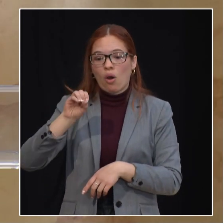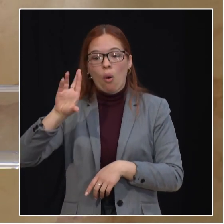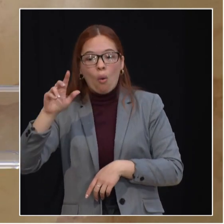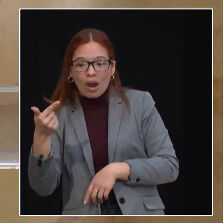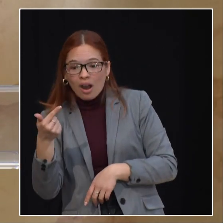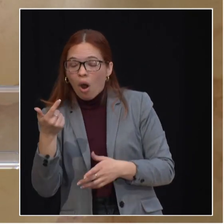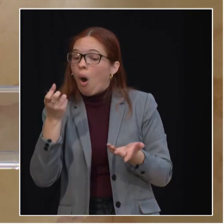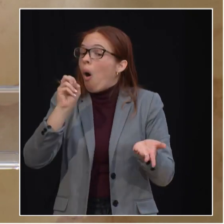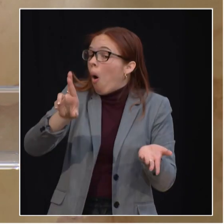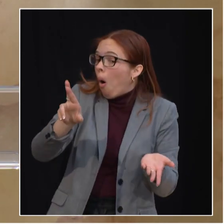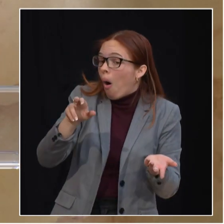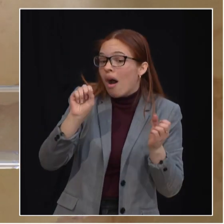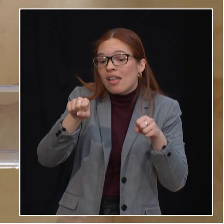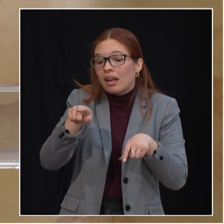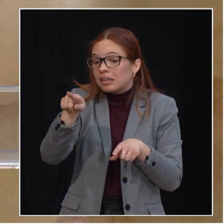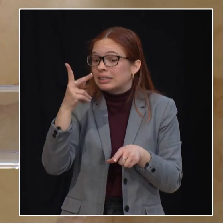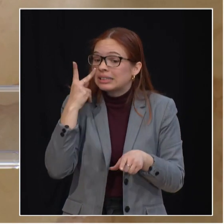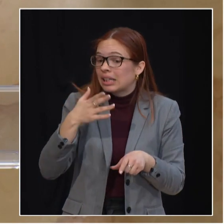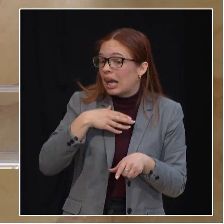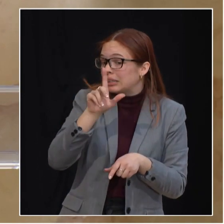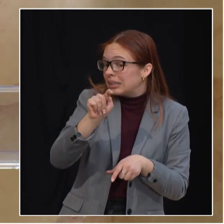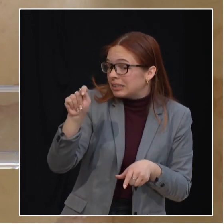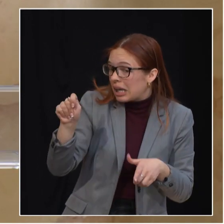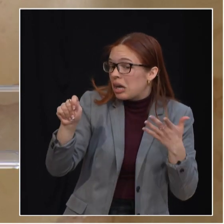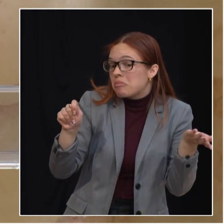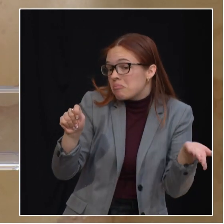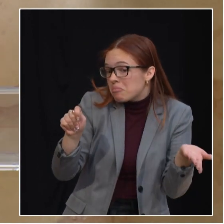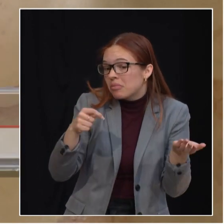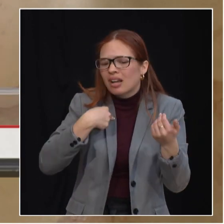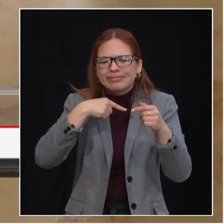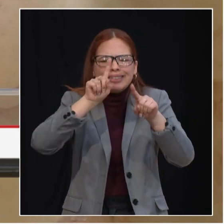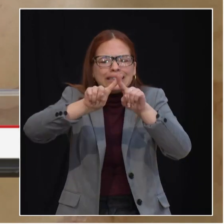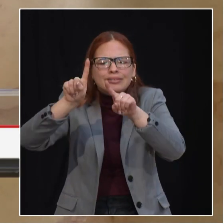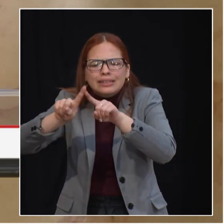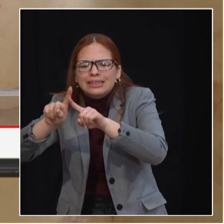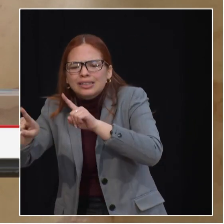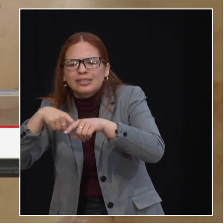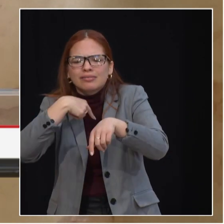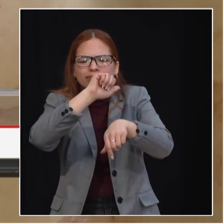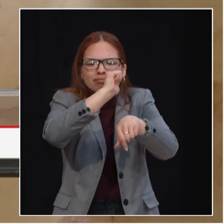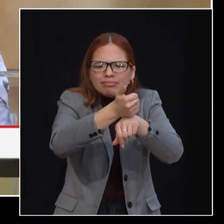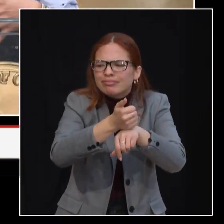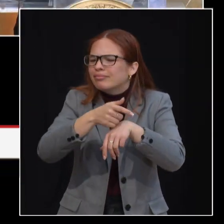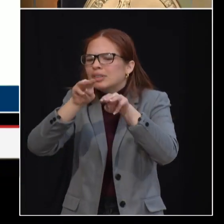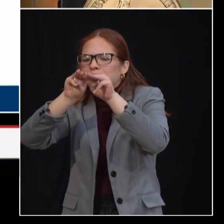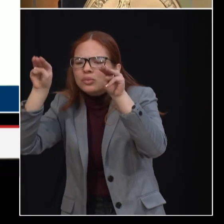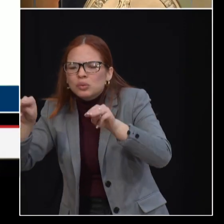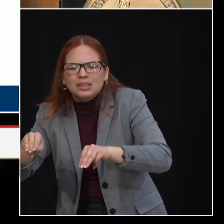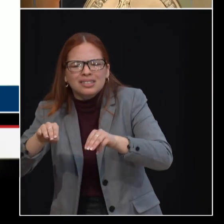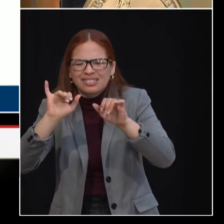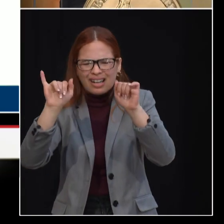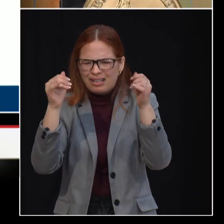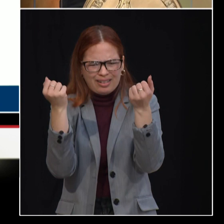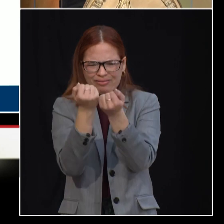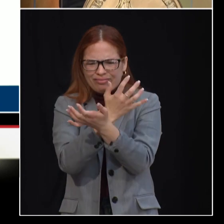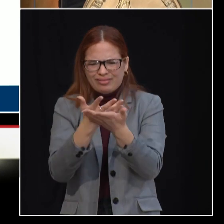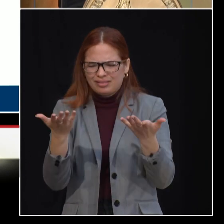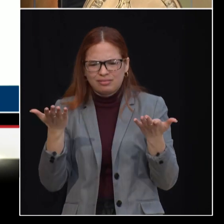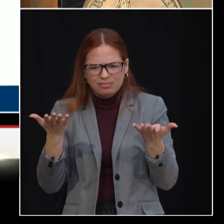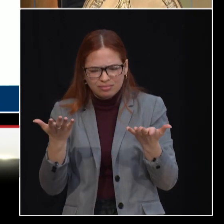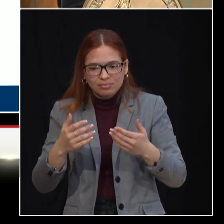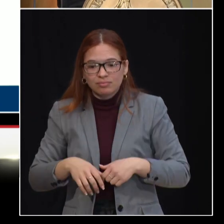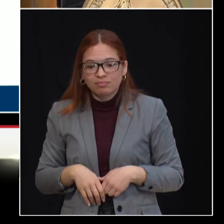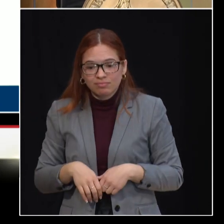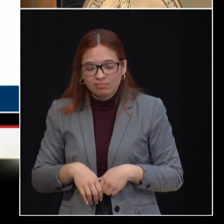TikToks on our wonderful monuments, memorials, and museums. I am really excited to be here this morning, sharing good news on the state of our tourism